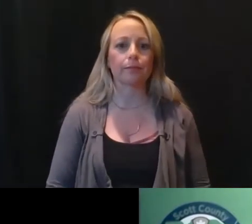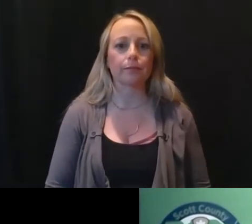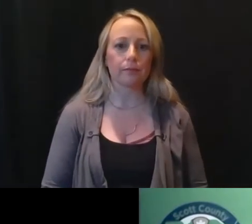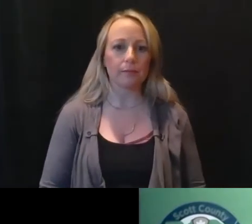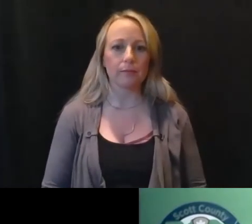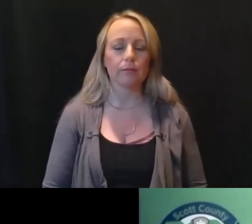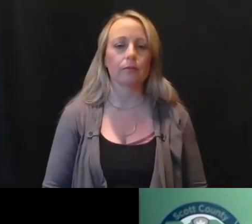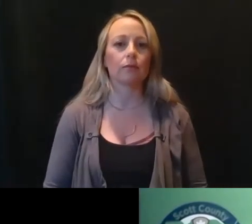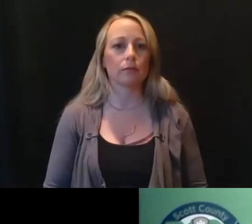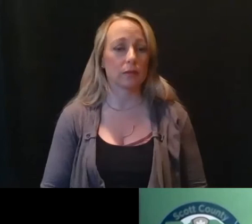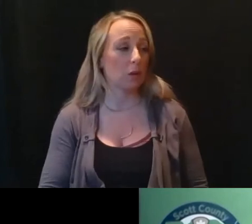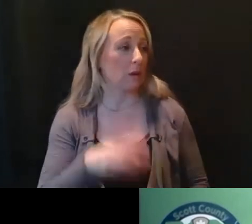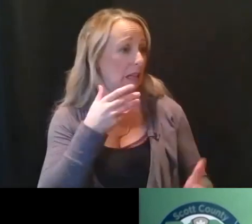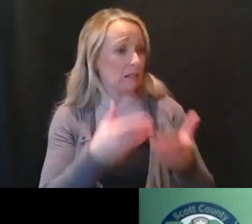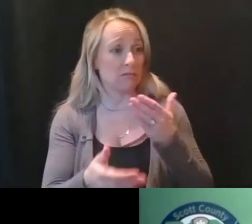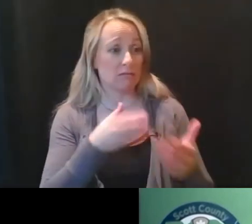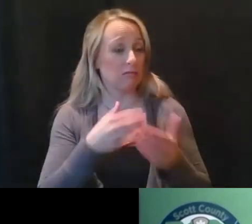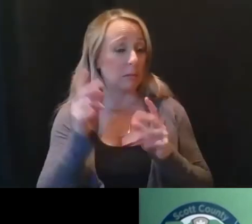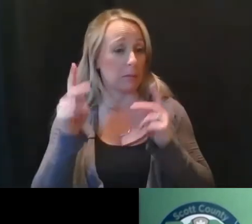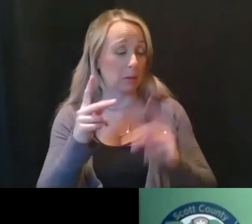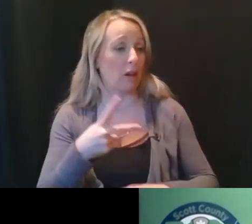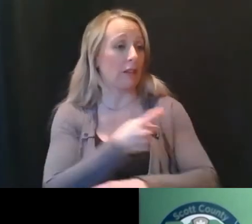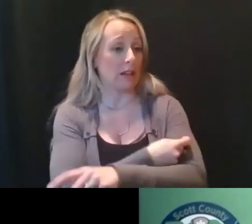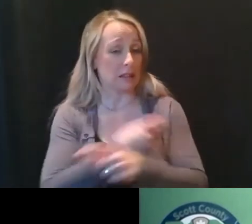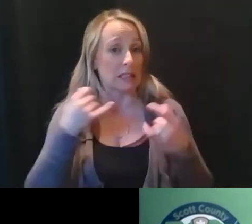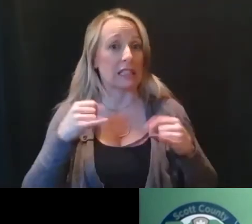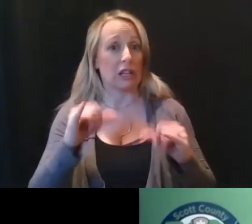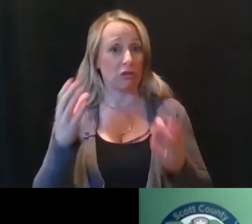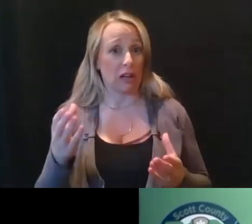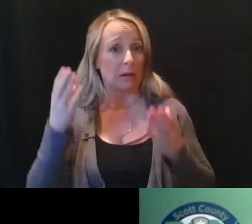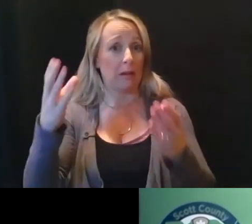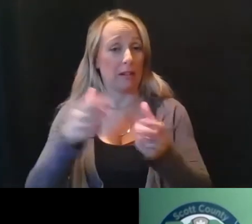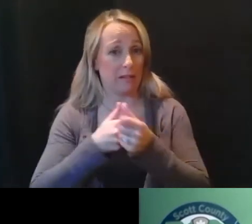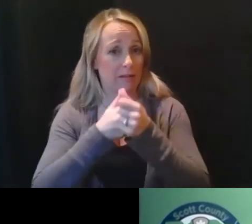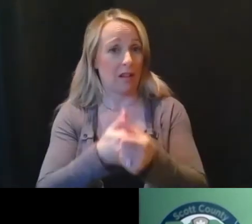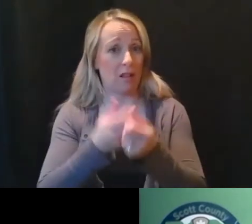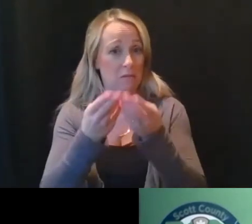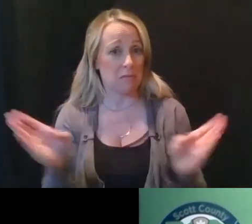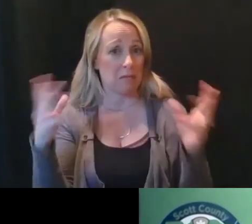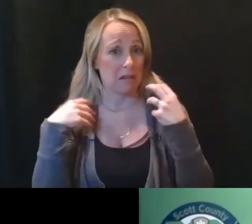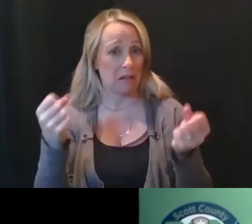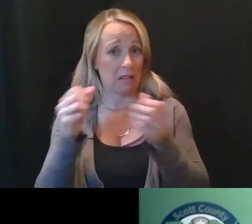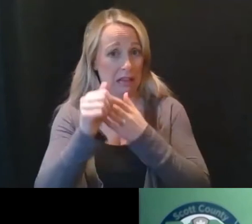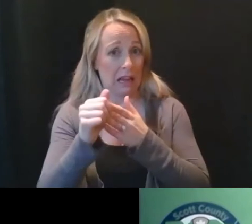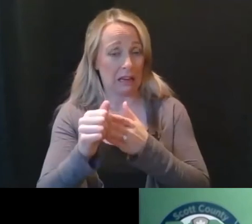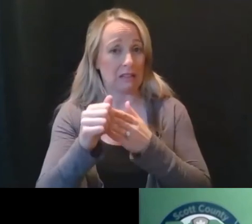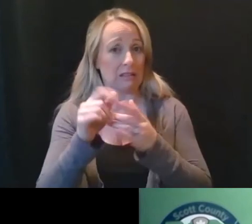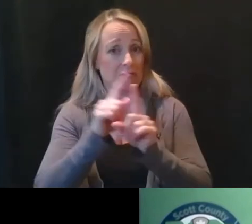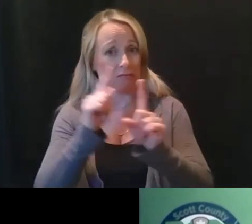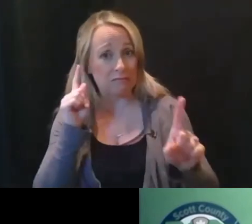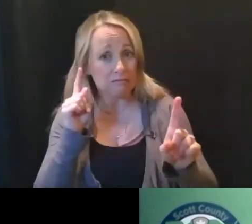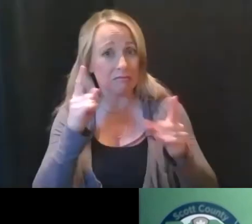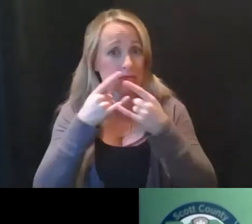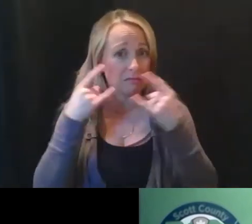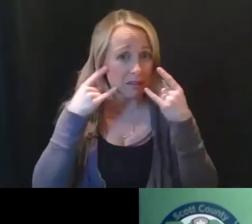So even when people are vaccinated, we are still recommending that they follow the public health guidance. Why is